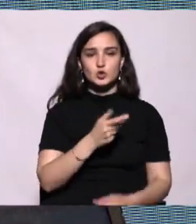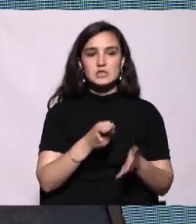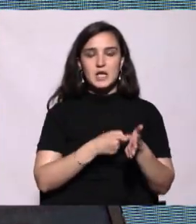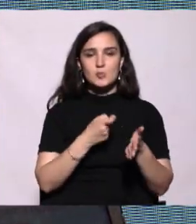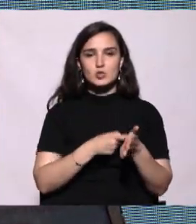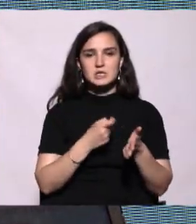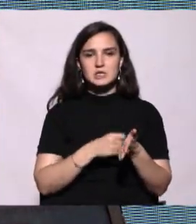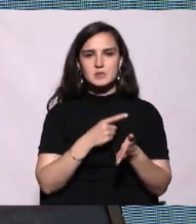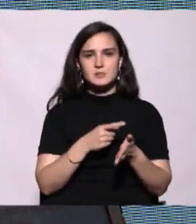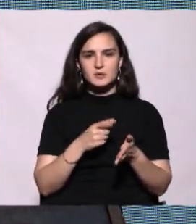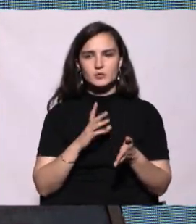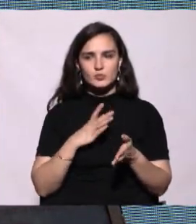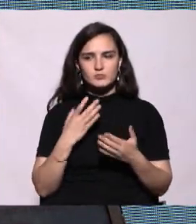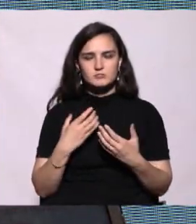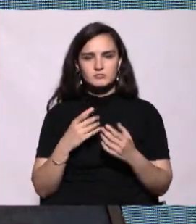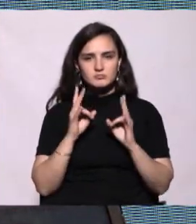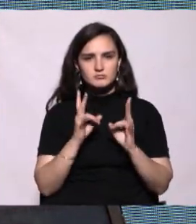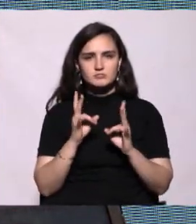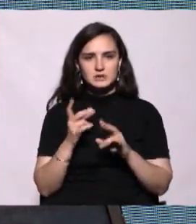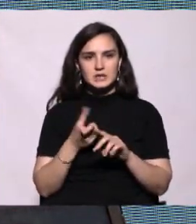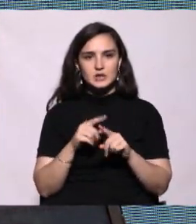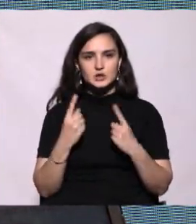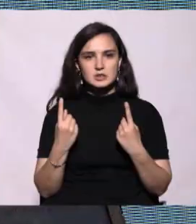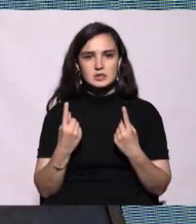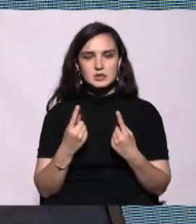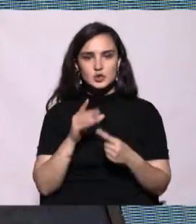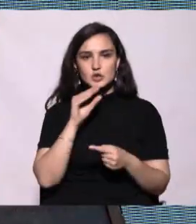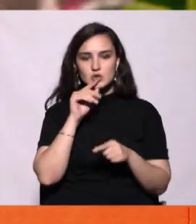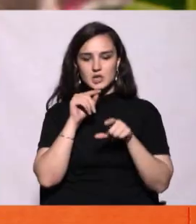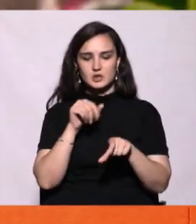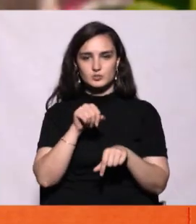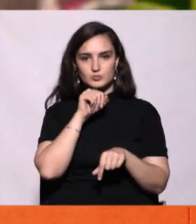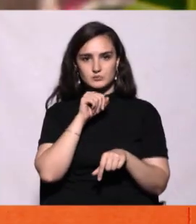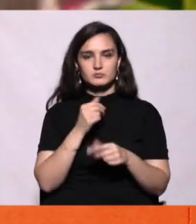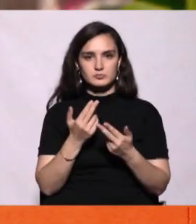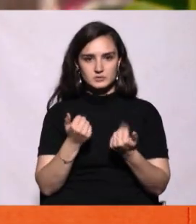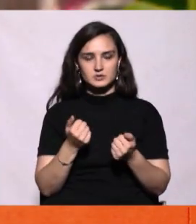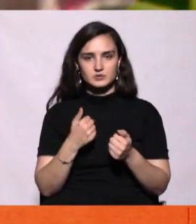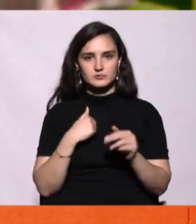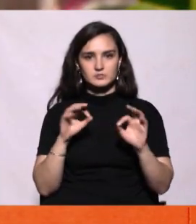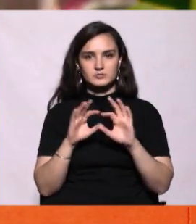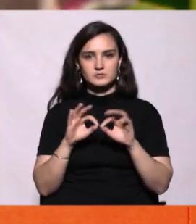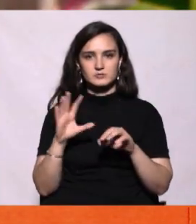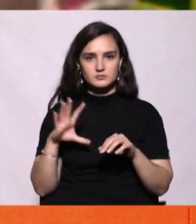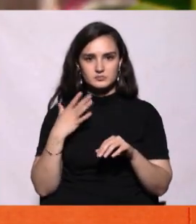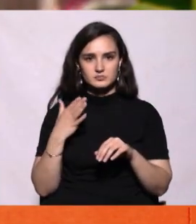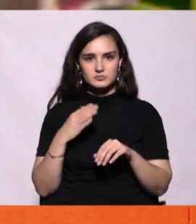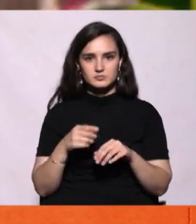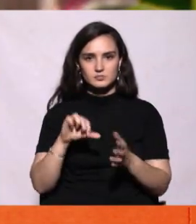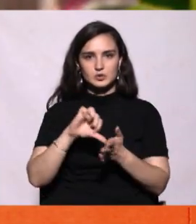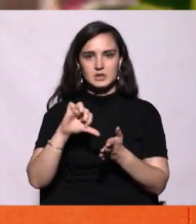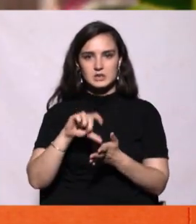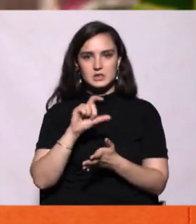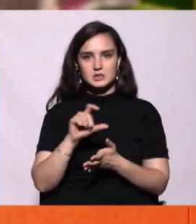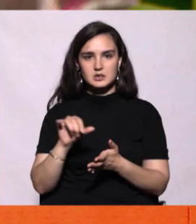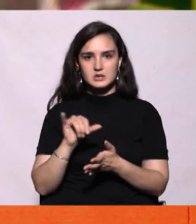a mysterious case of a supernatural dog or hound. Yes. Then we talked about the characters.